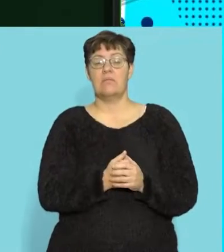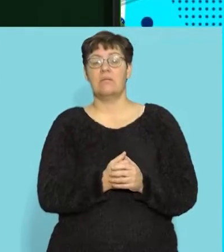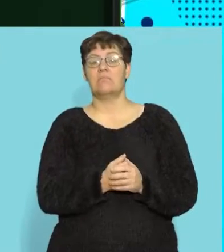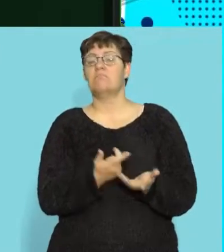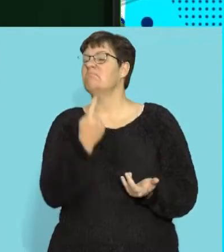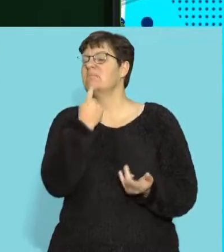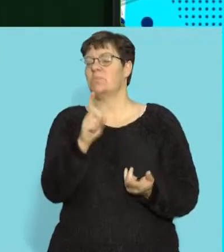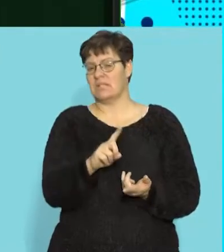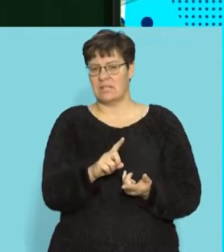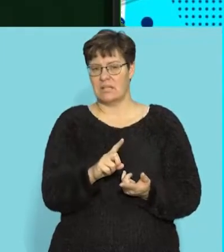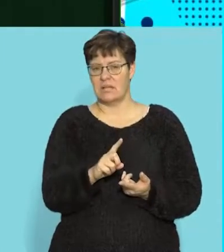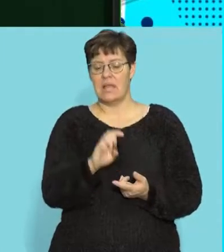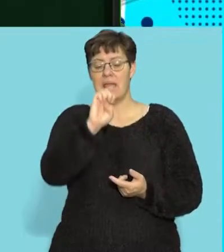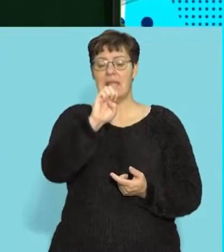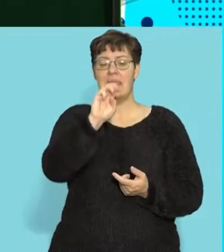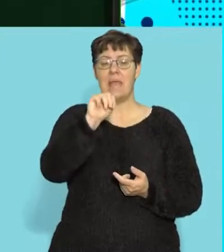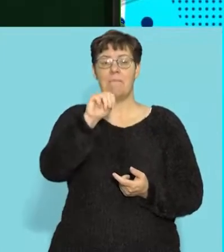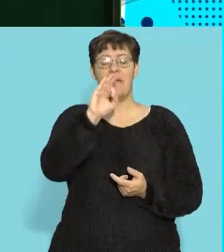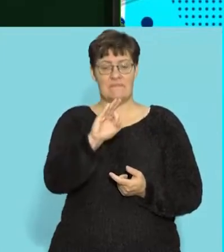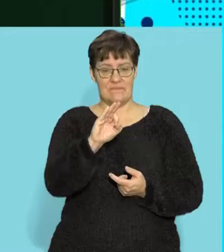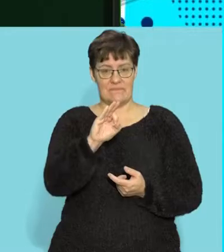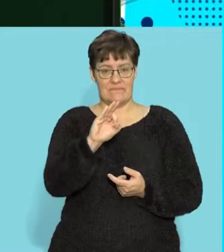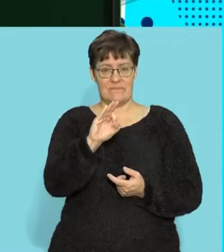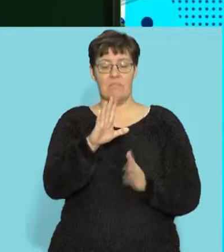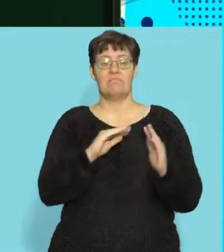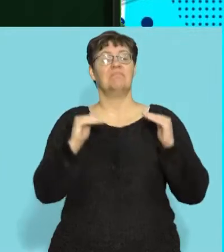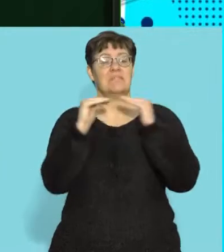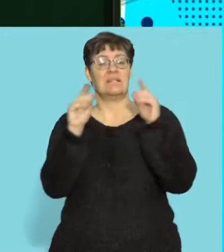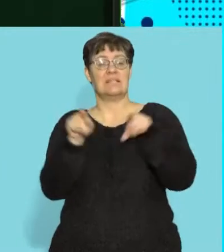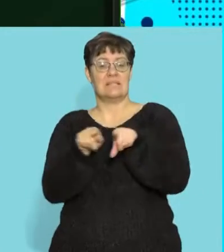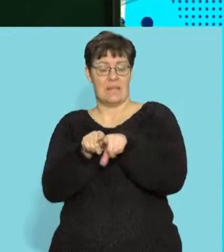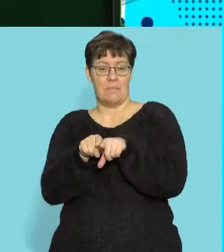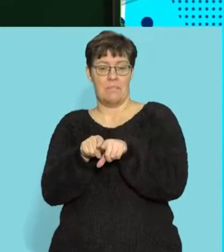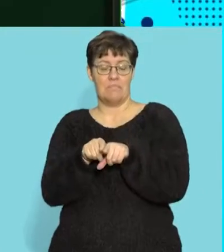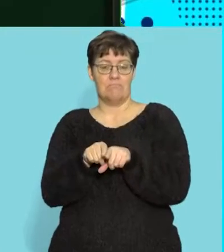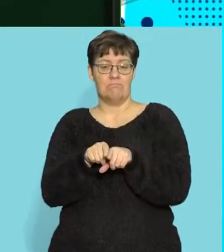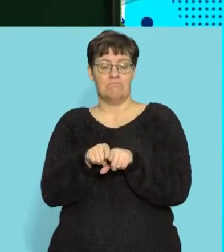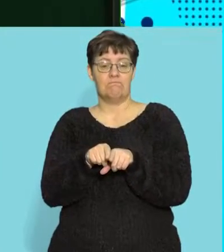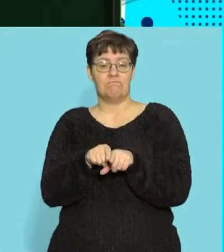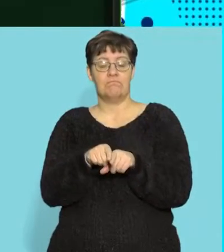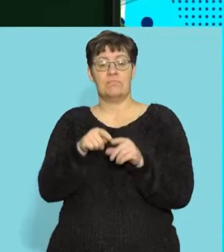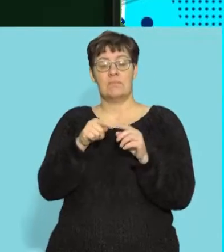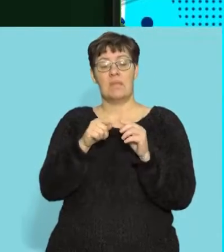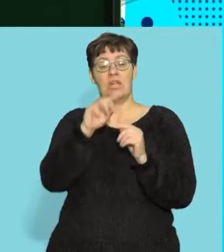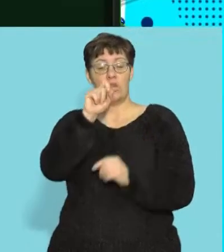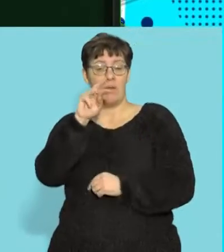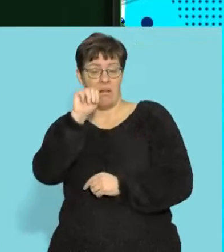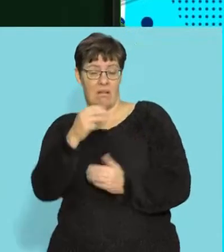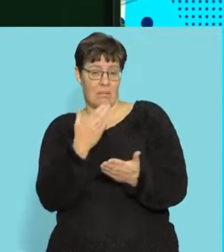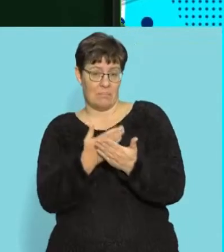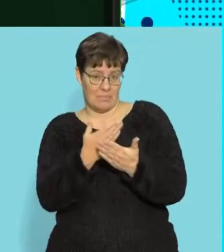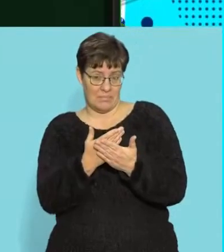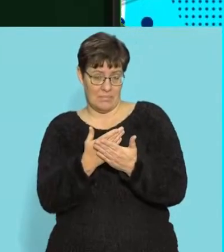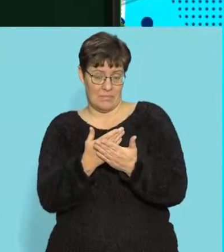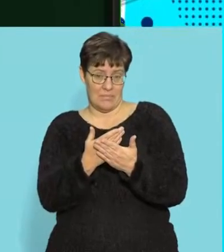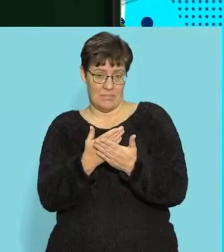cell, we are simply saying that the EMF of the cell is actually equal to the terminal potential difference. So in this case, there is